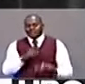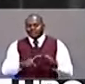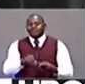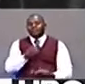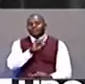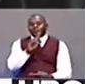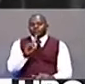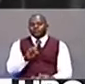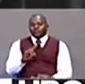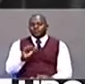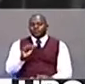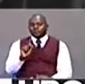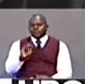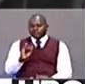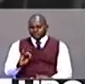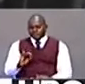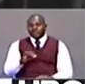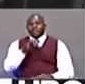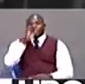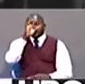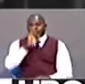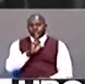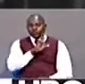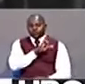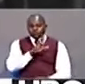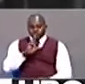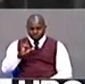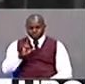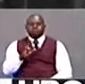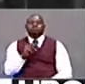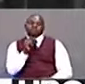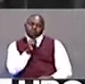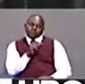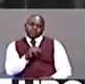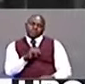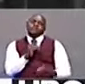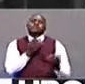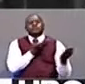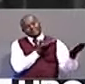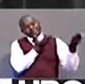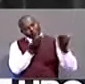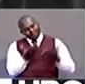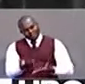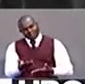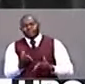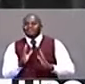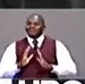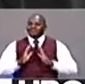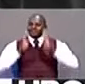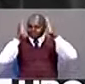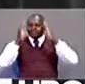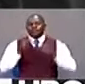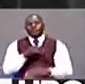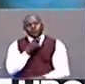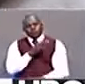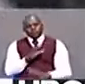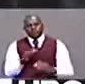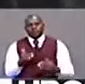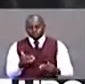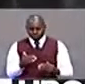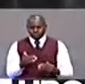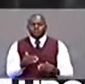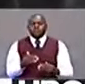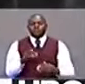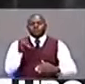in Rubaga. So I went to Rubaga, and I welcomed the Archbishop to the hospital and into